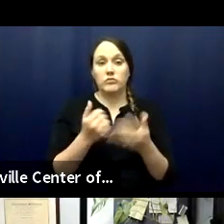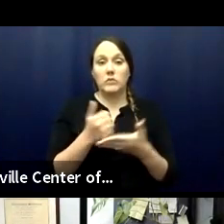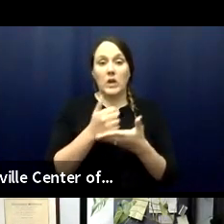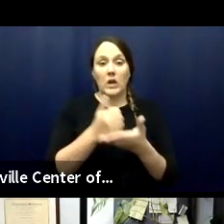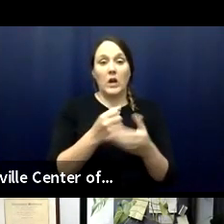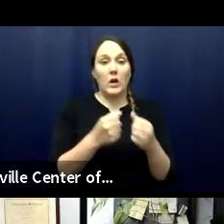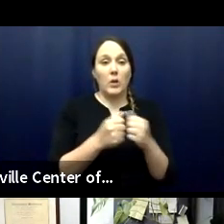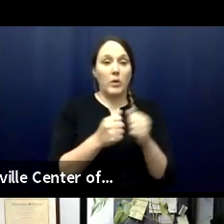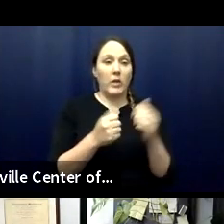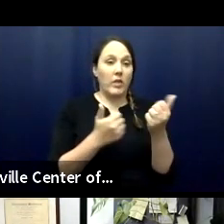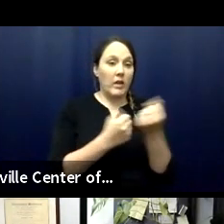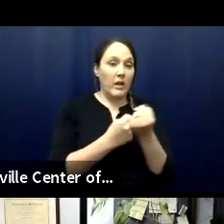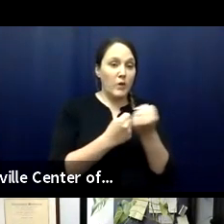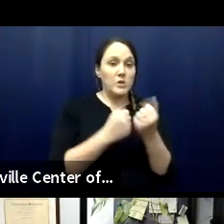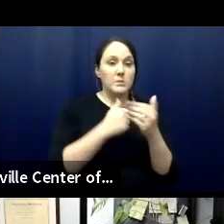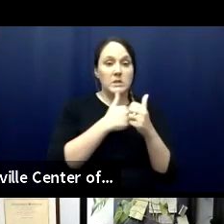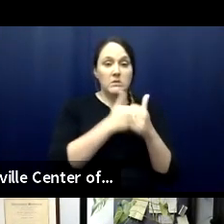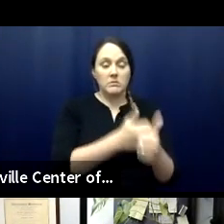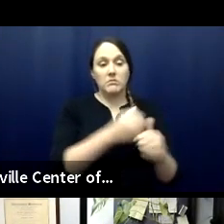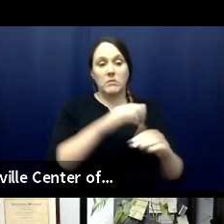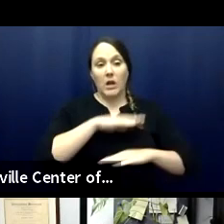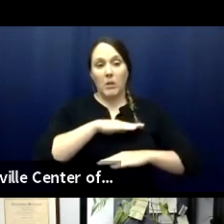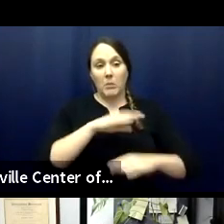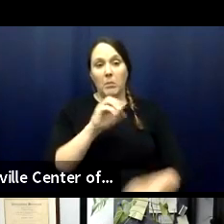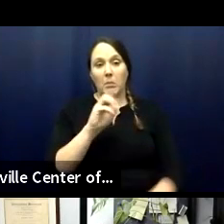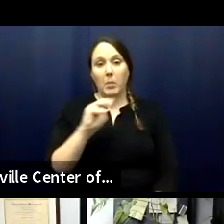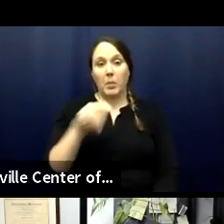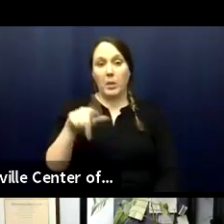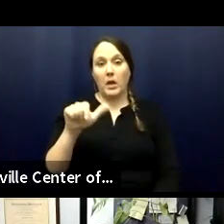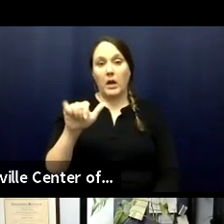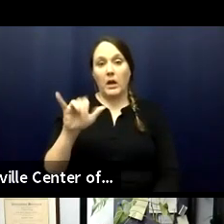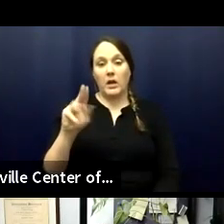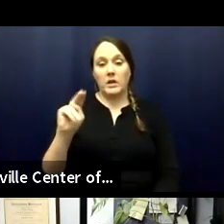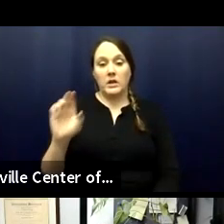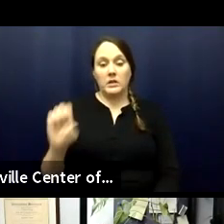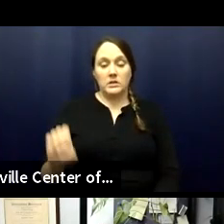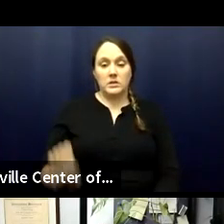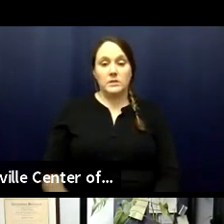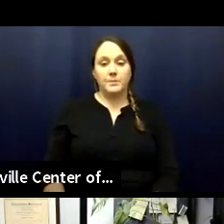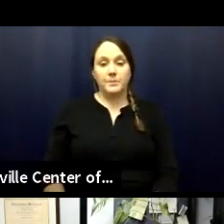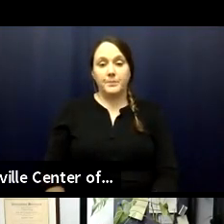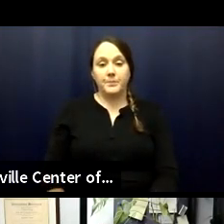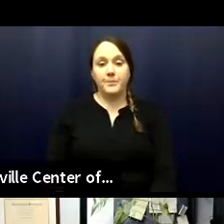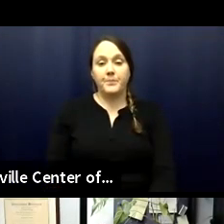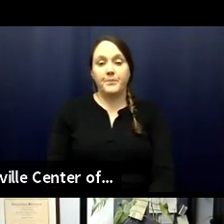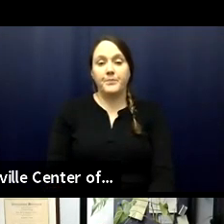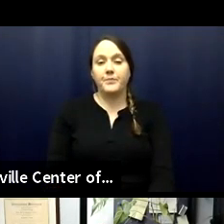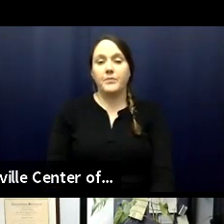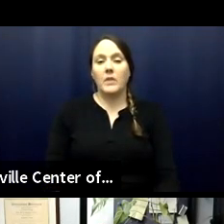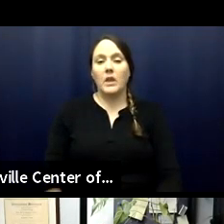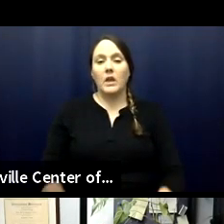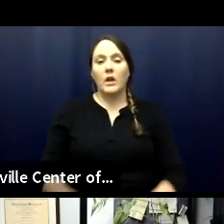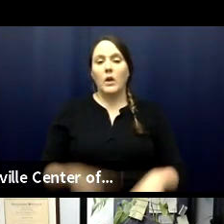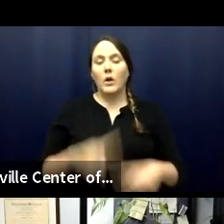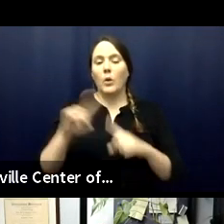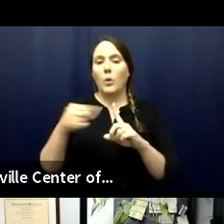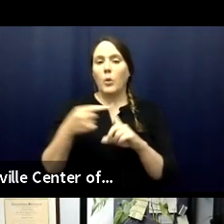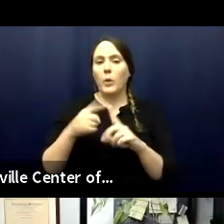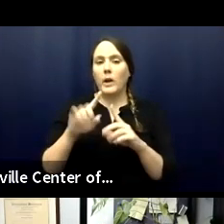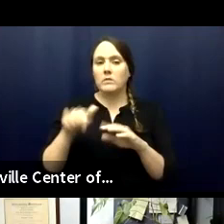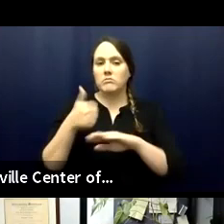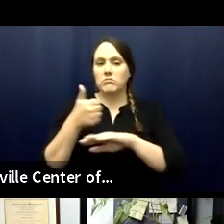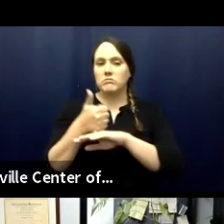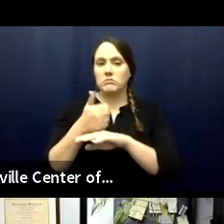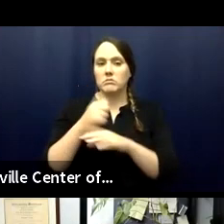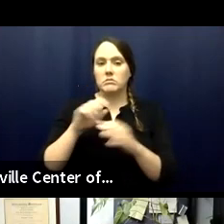with compliance. So I was looking to see. So when is it set to go?